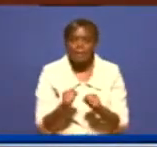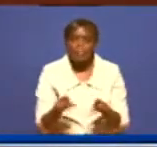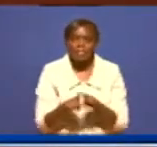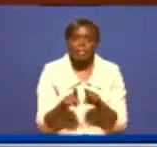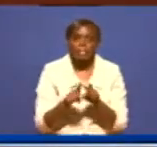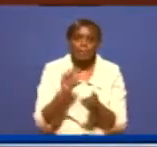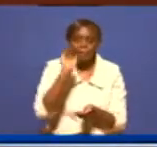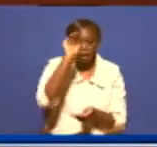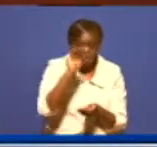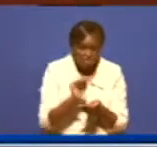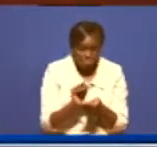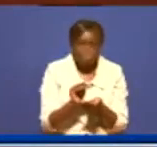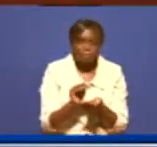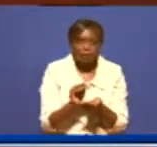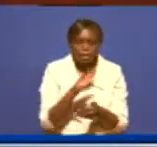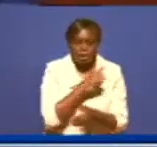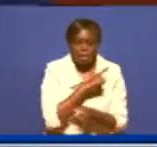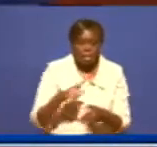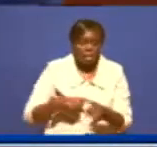we saw a number of landlords,